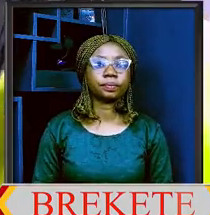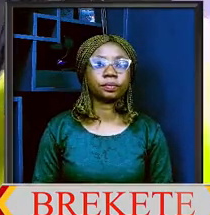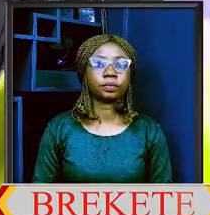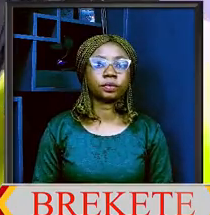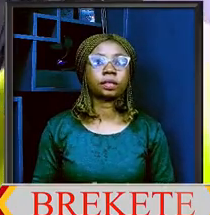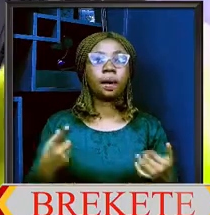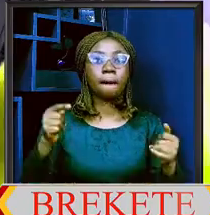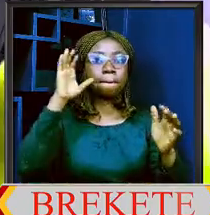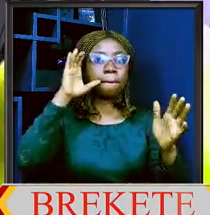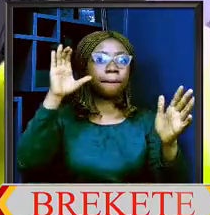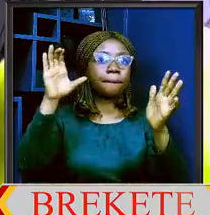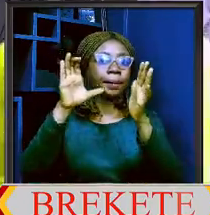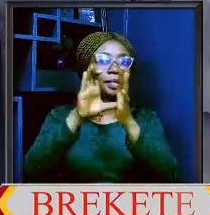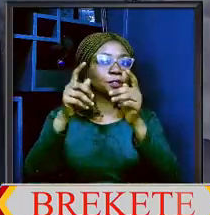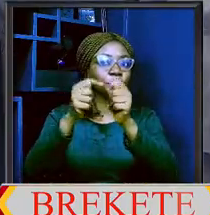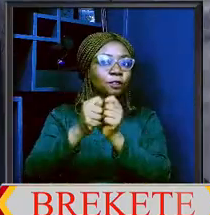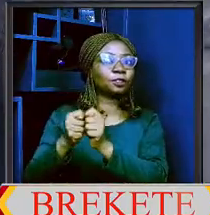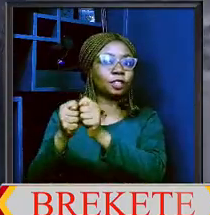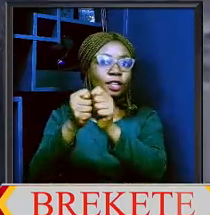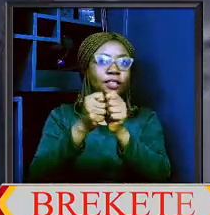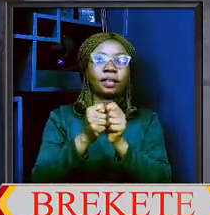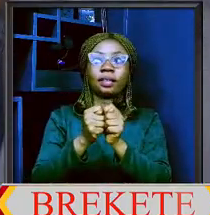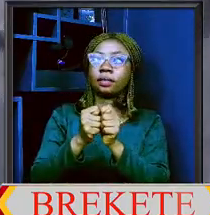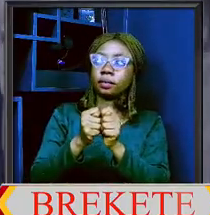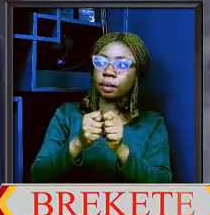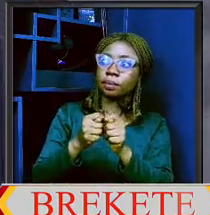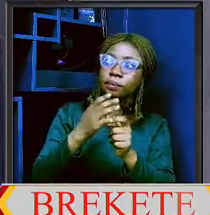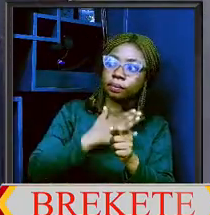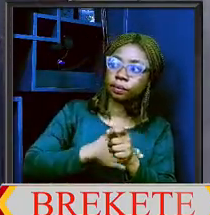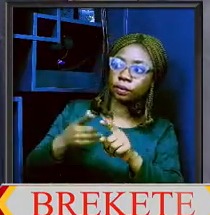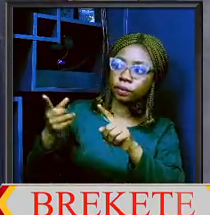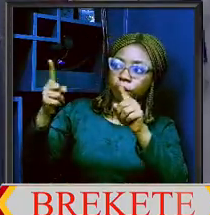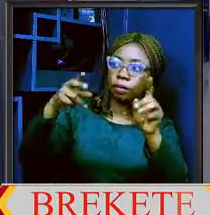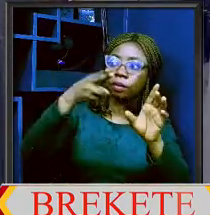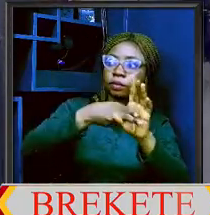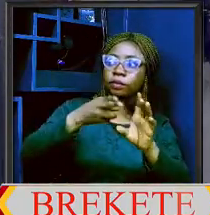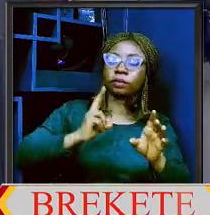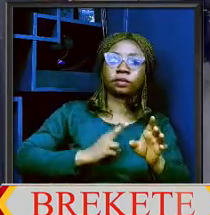yes please sir come and join us